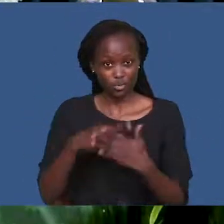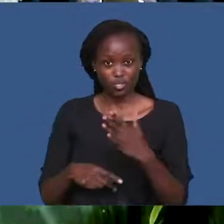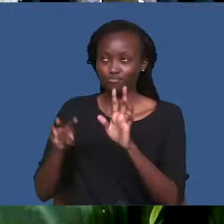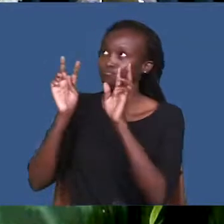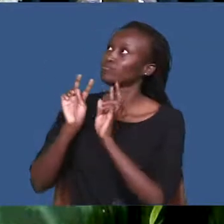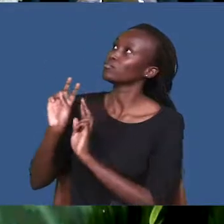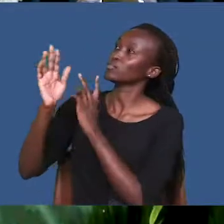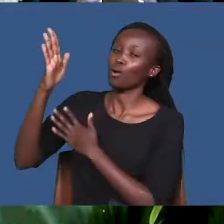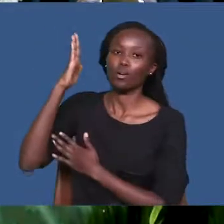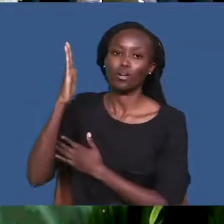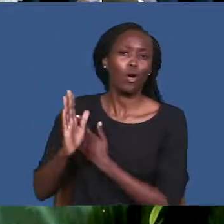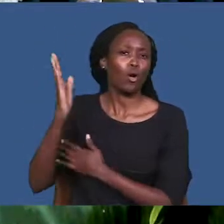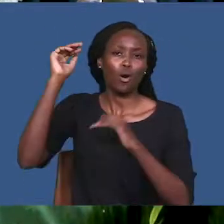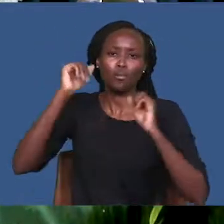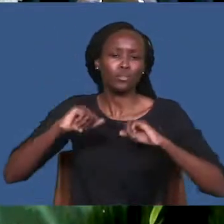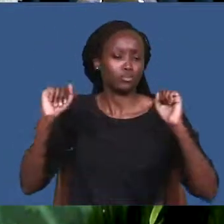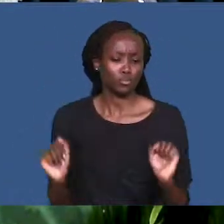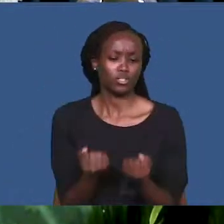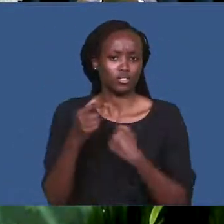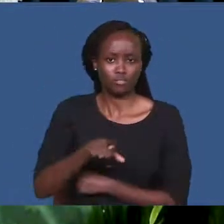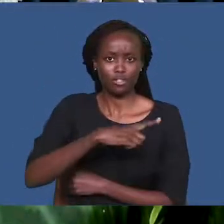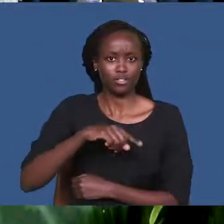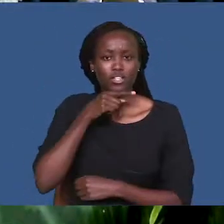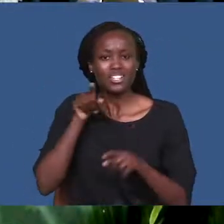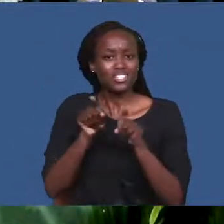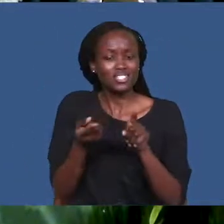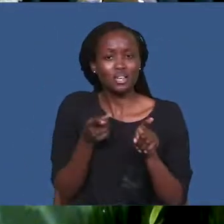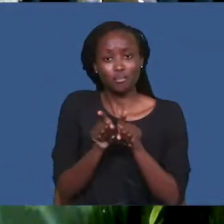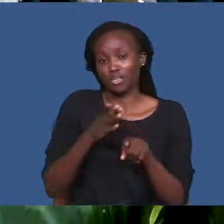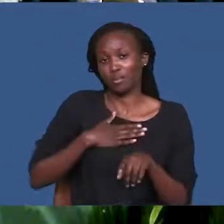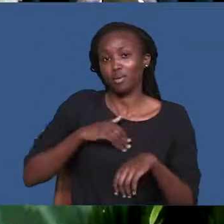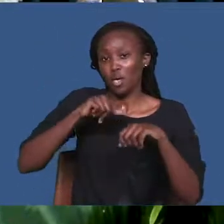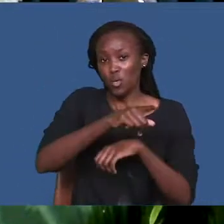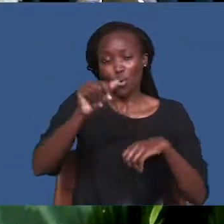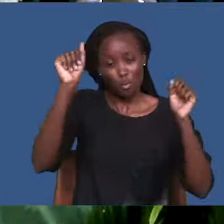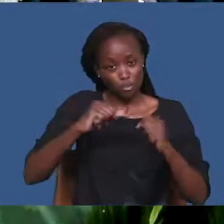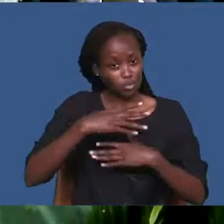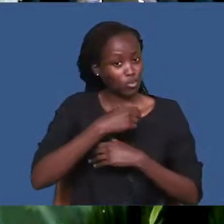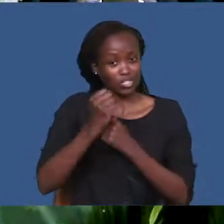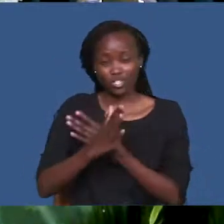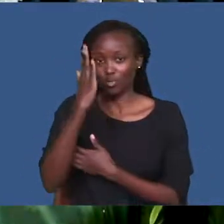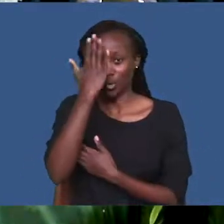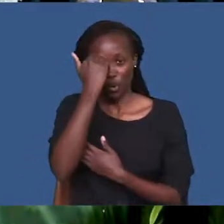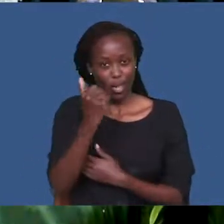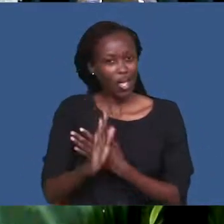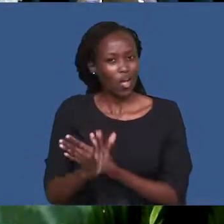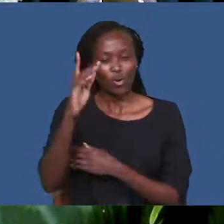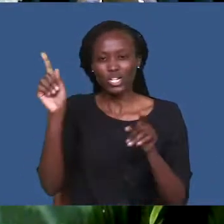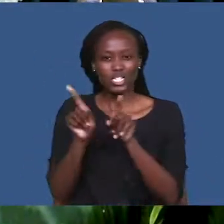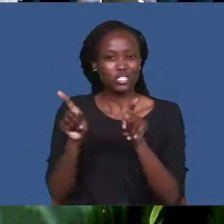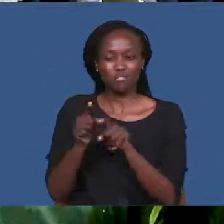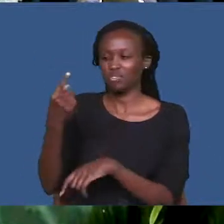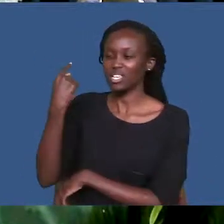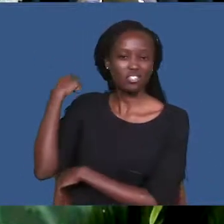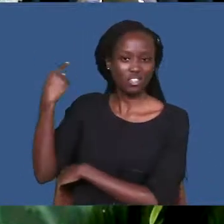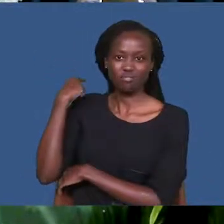He will come and save us. My sisters and brothers, we can trust this God who is the same yesterday, who was